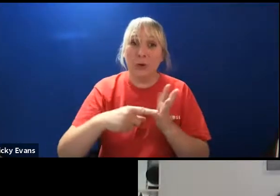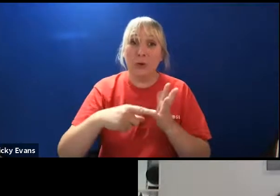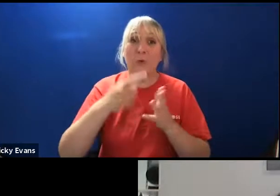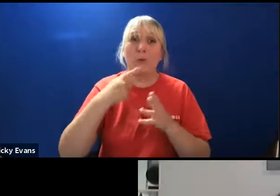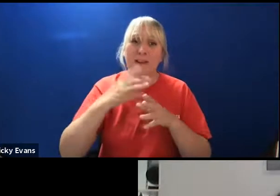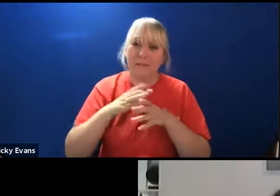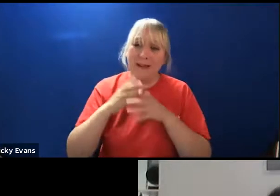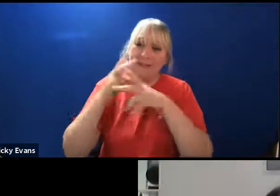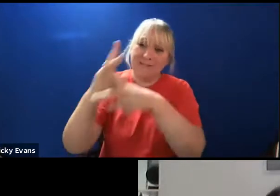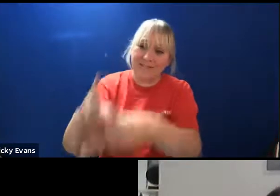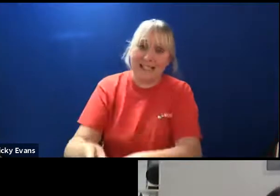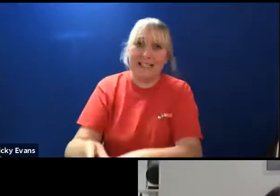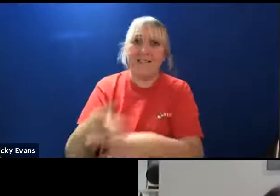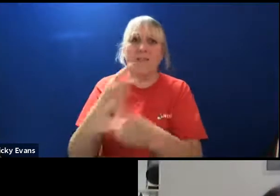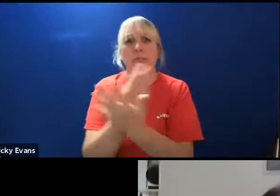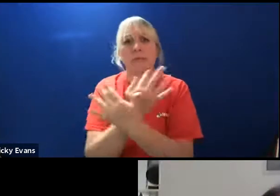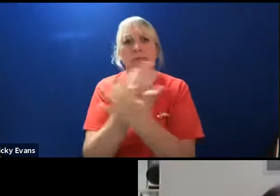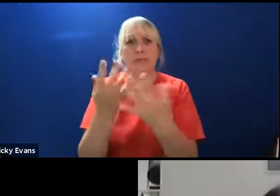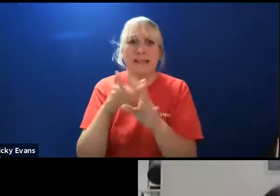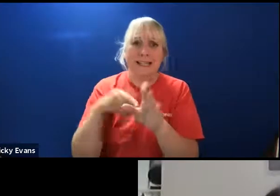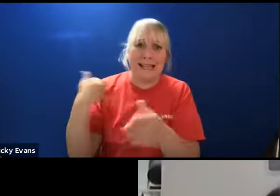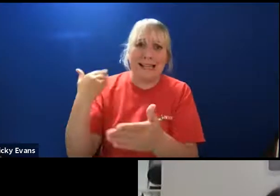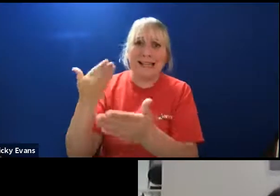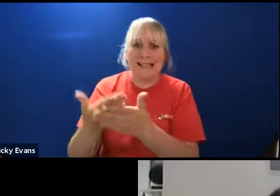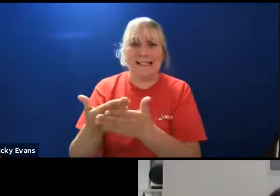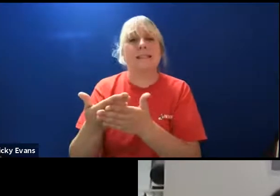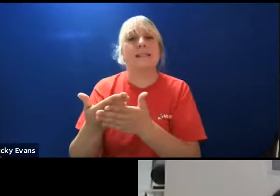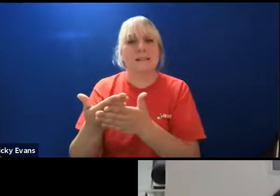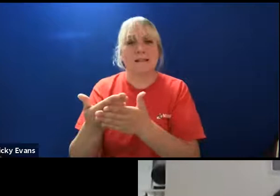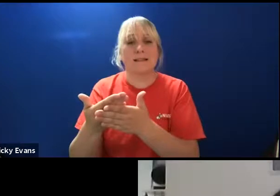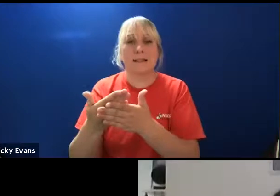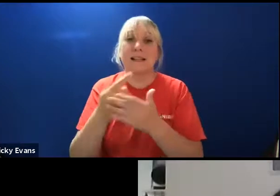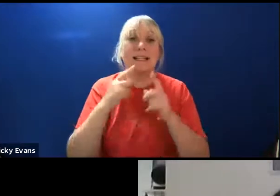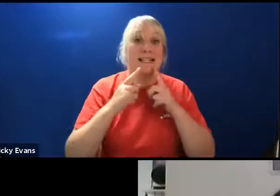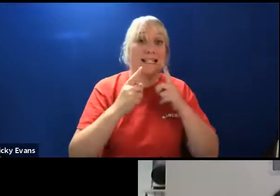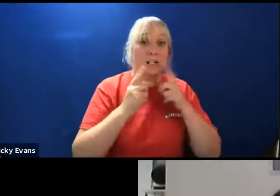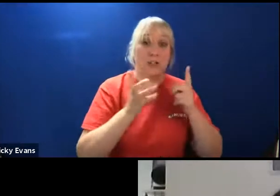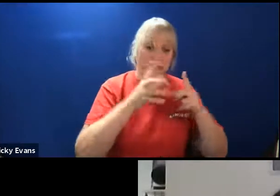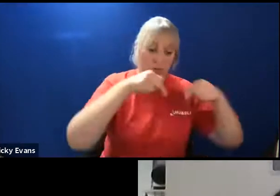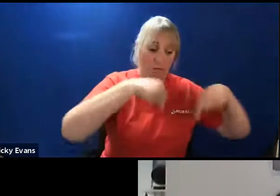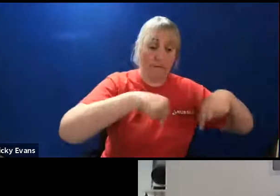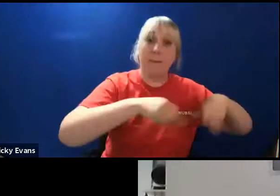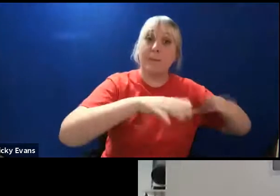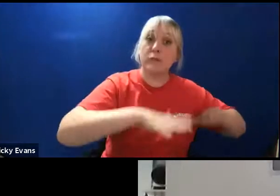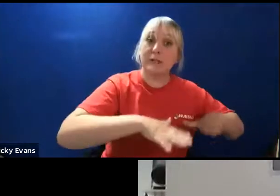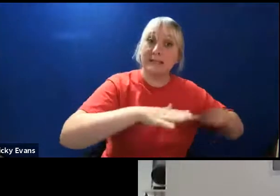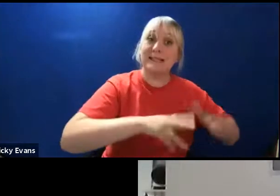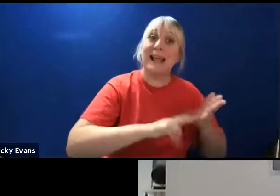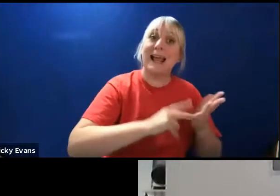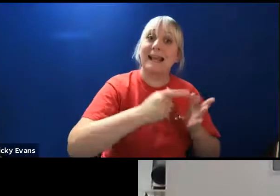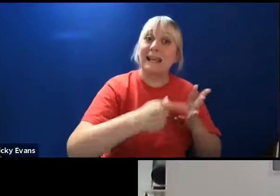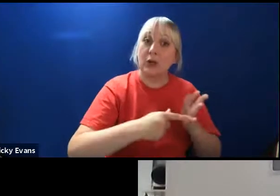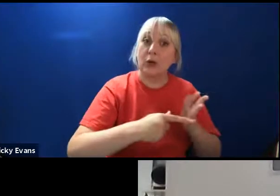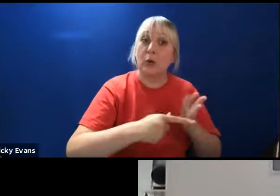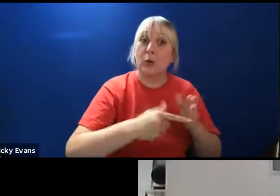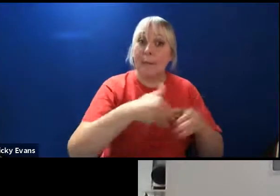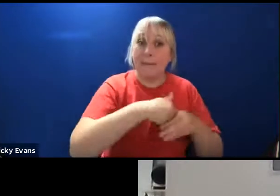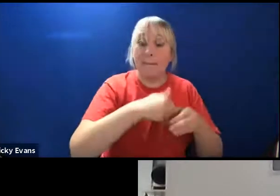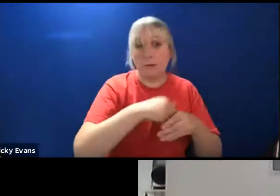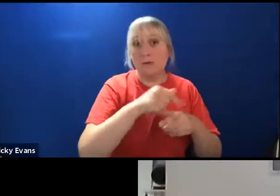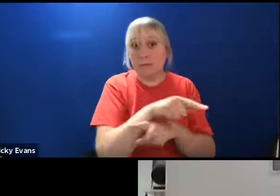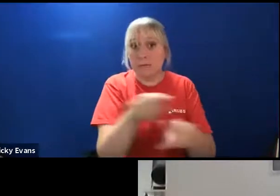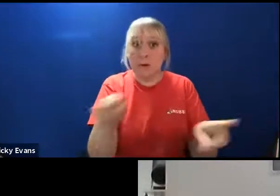number of years, solidarity delegations of teachers, classroom teachers. Any union member can apply to go on one of